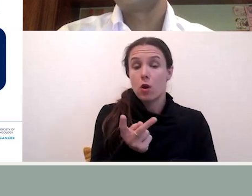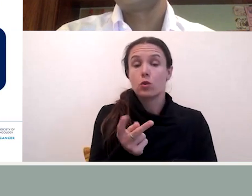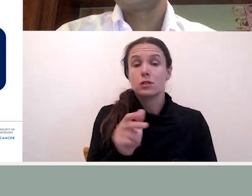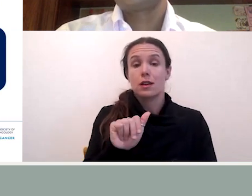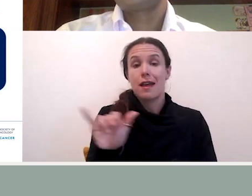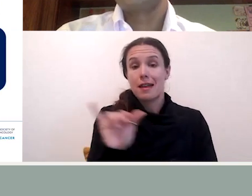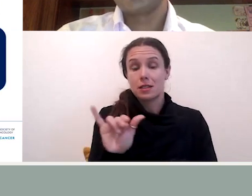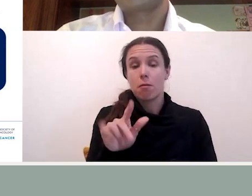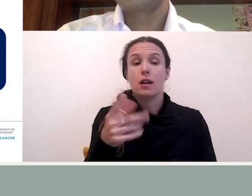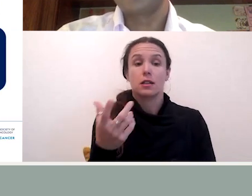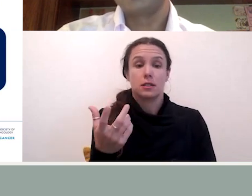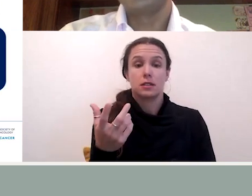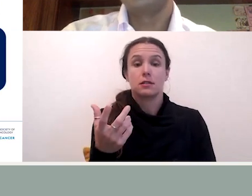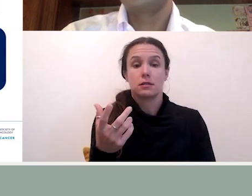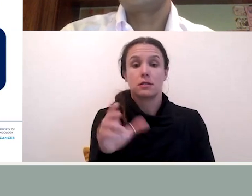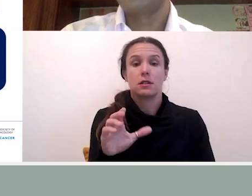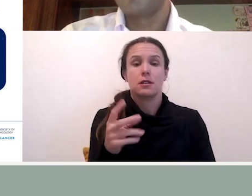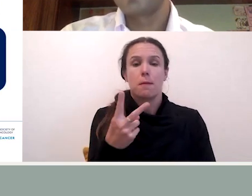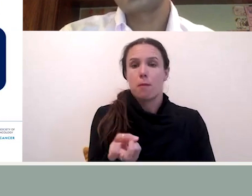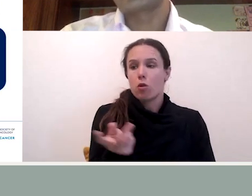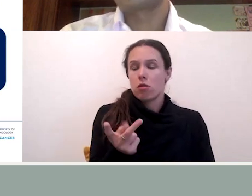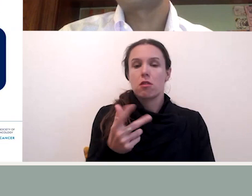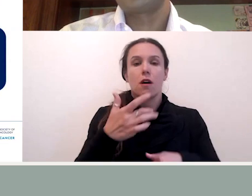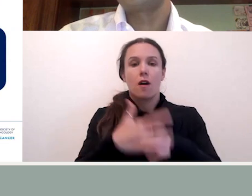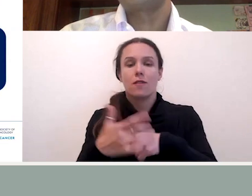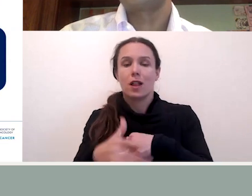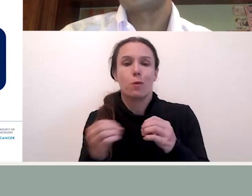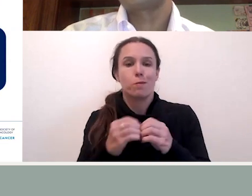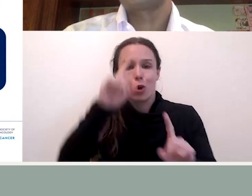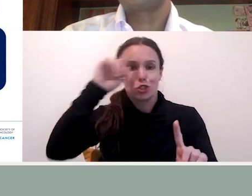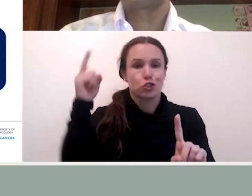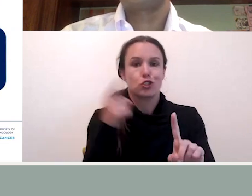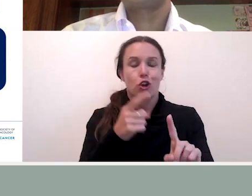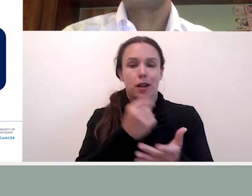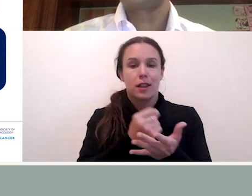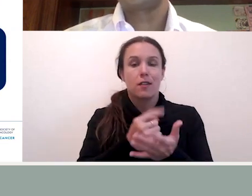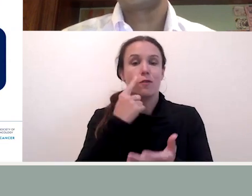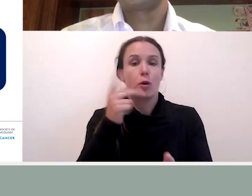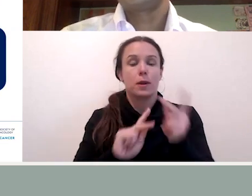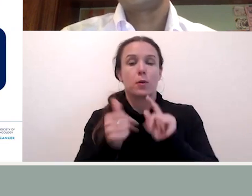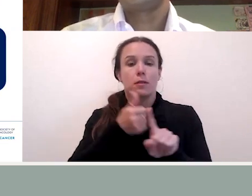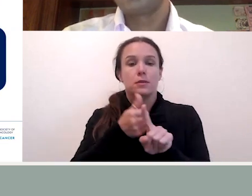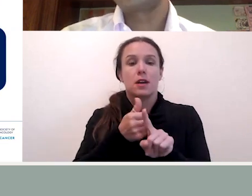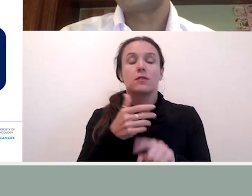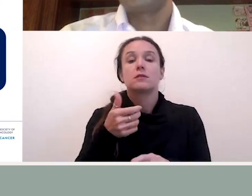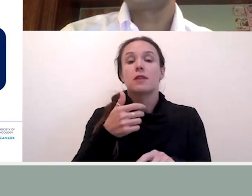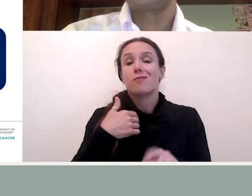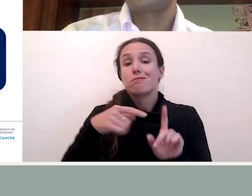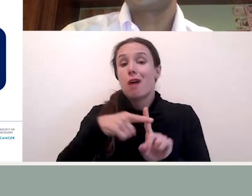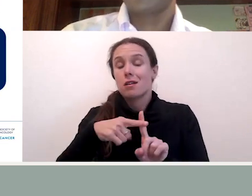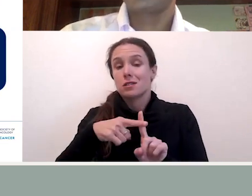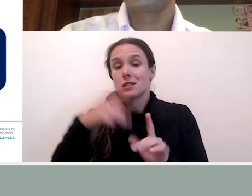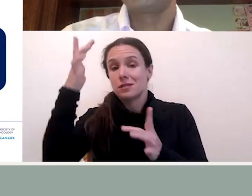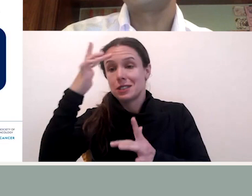now make available more targeted therapy for patients who have ER positive disease, along with all the